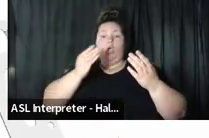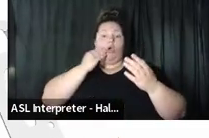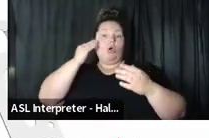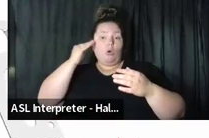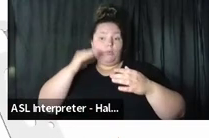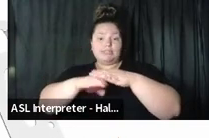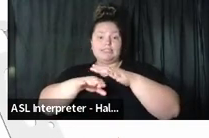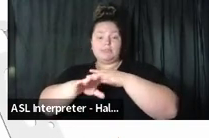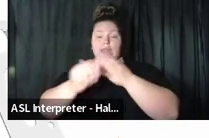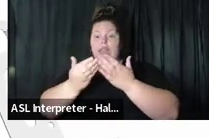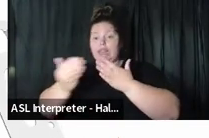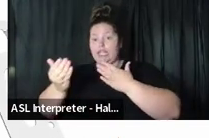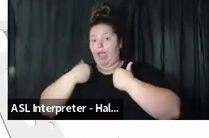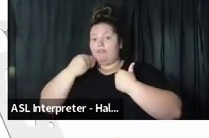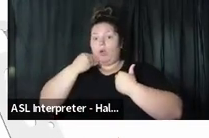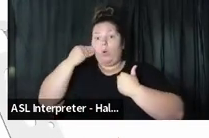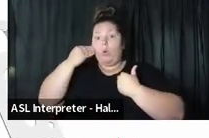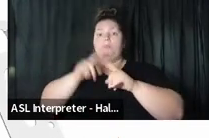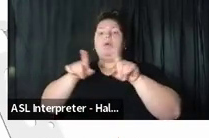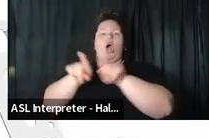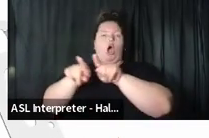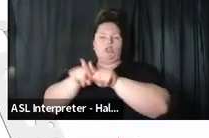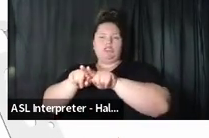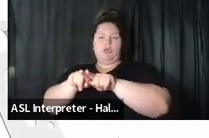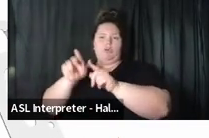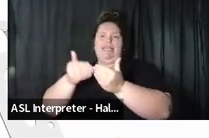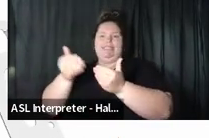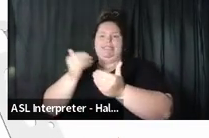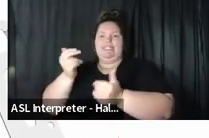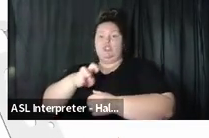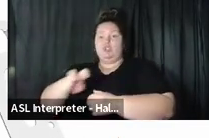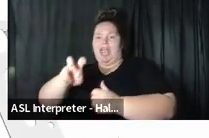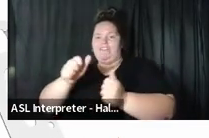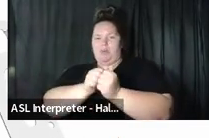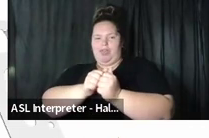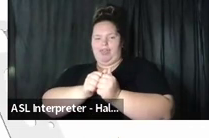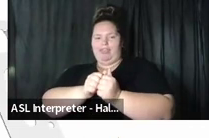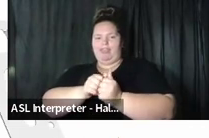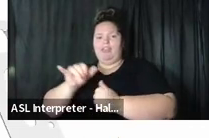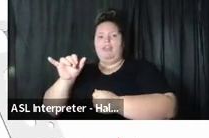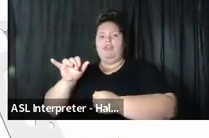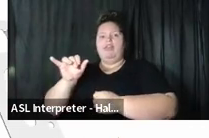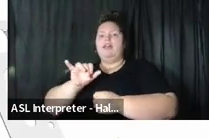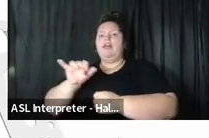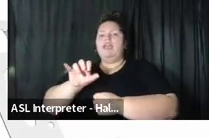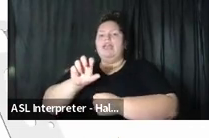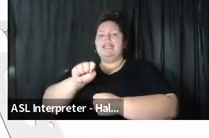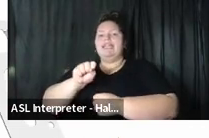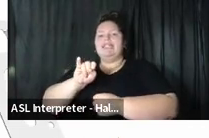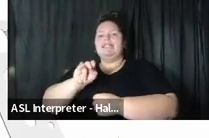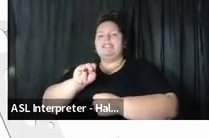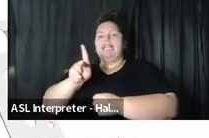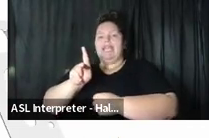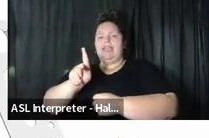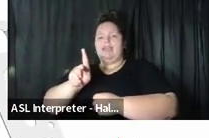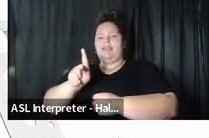that you have at home, but they're also easy to take with you when you're traveling, like the sink extender. That one I